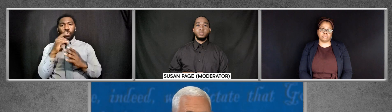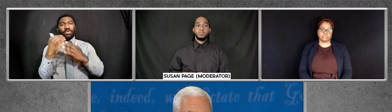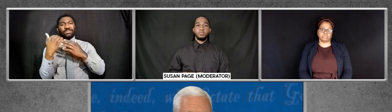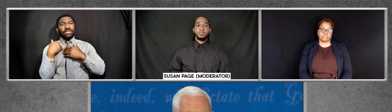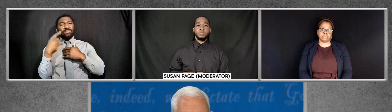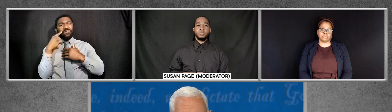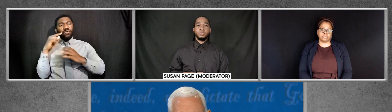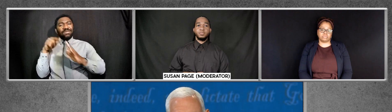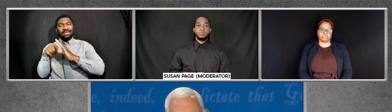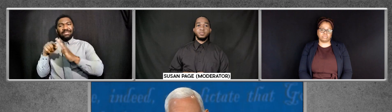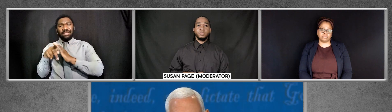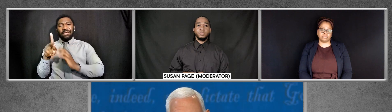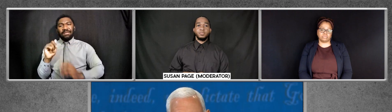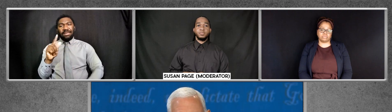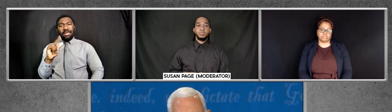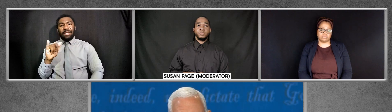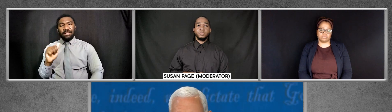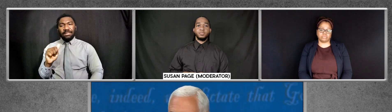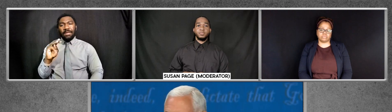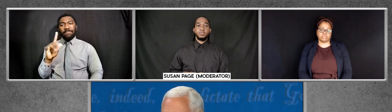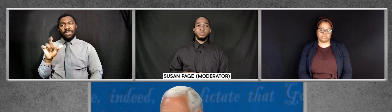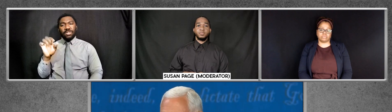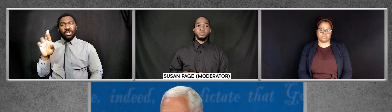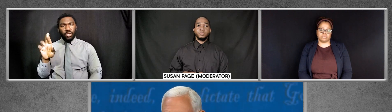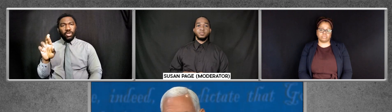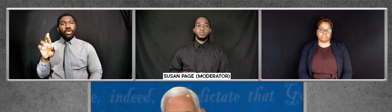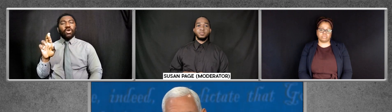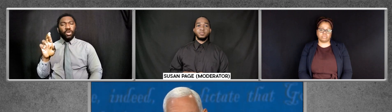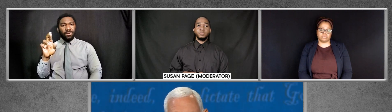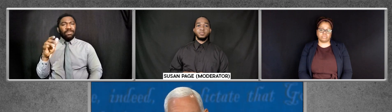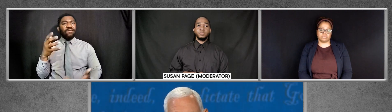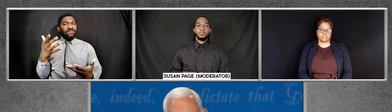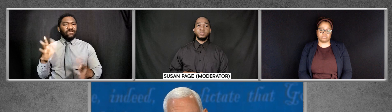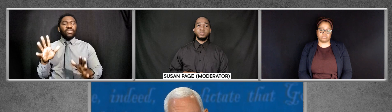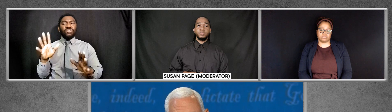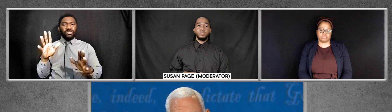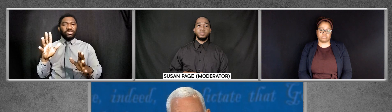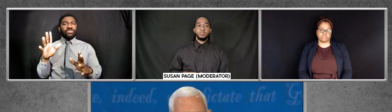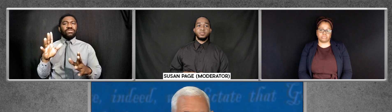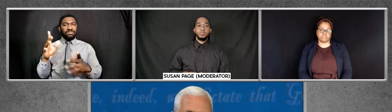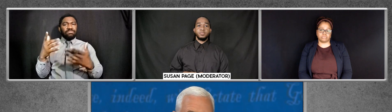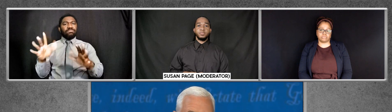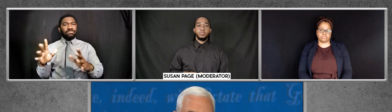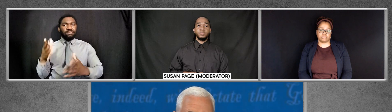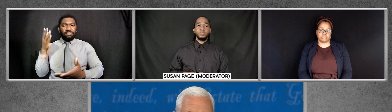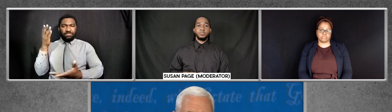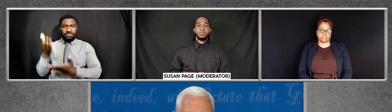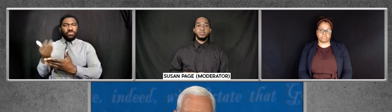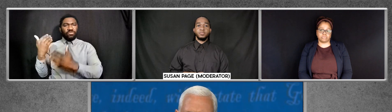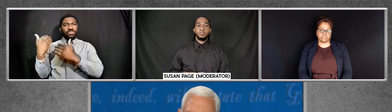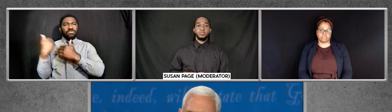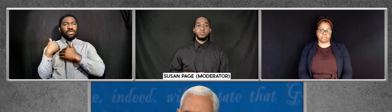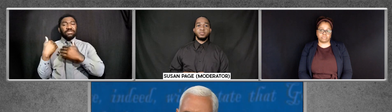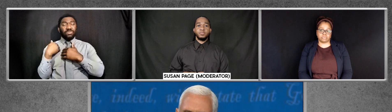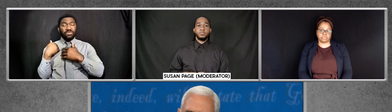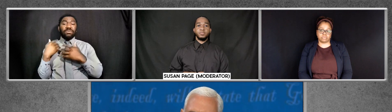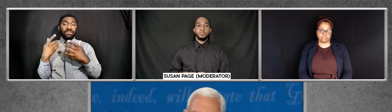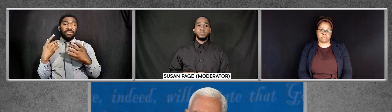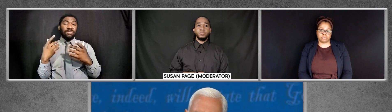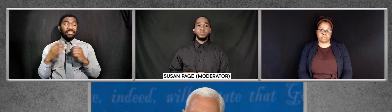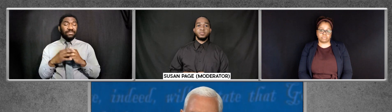were brought to justice in the United States. Jihadi John was killed on the battlefield along with the other Beetle. The reality is